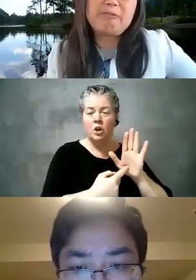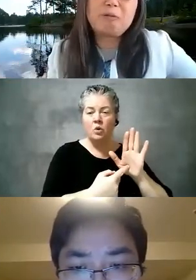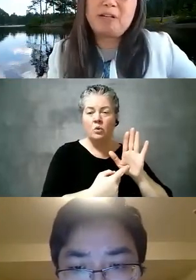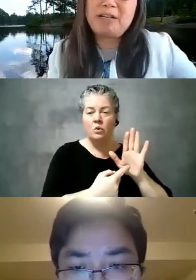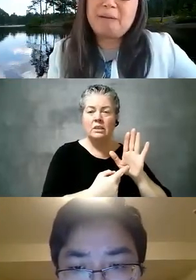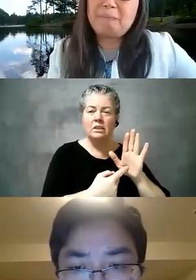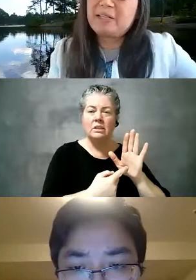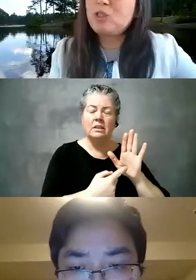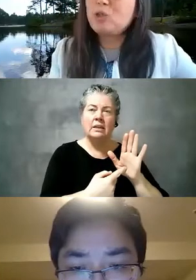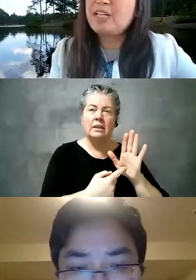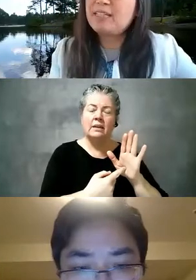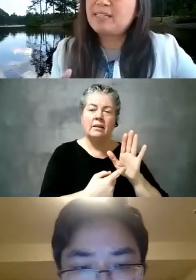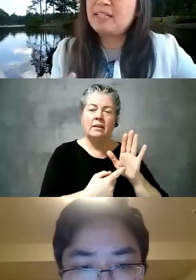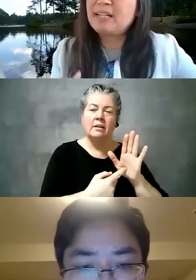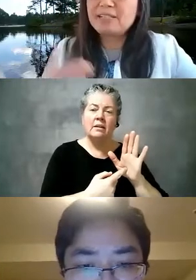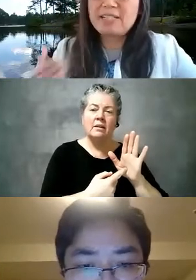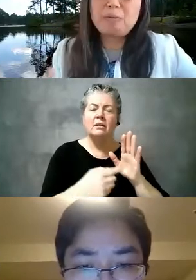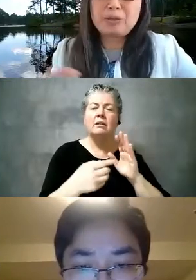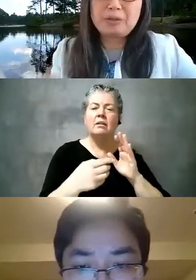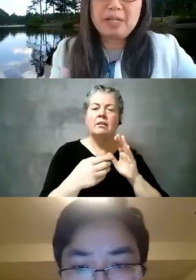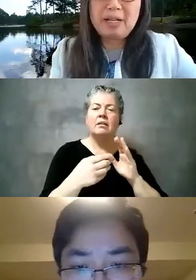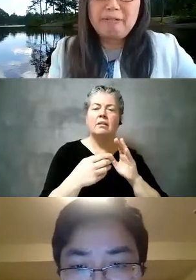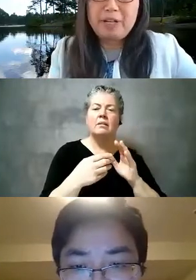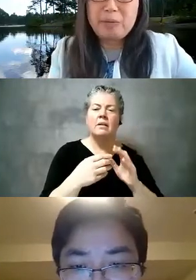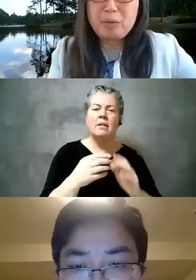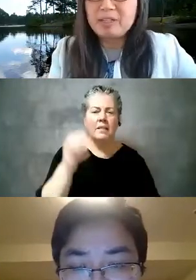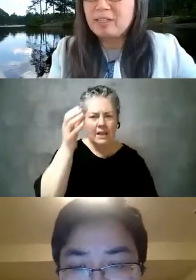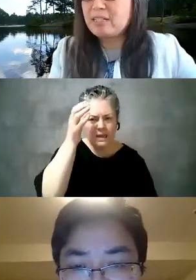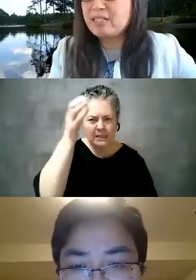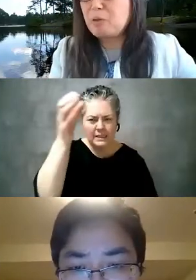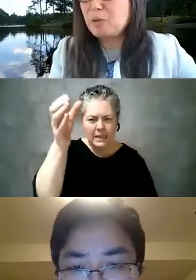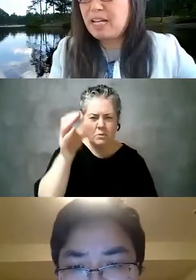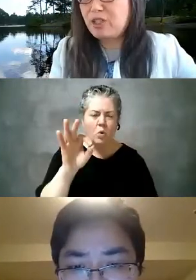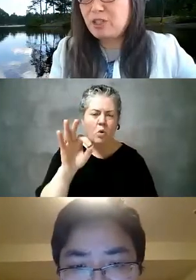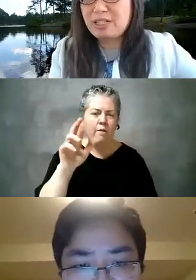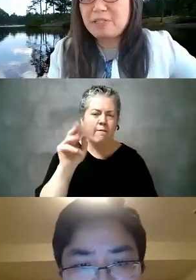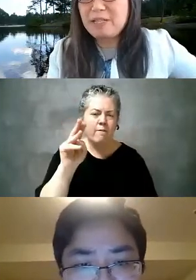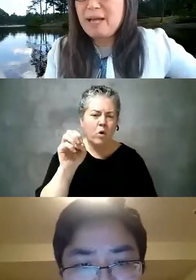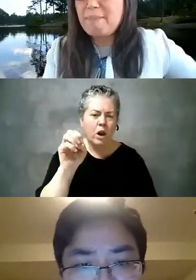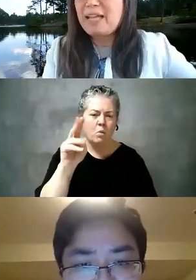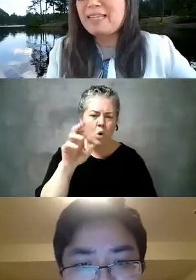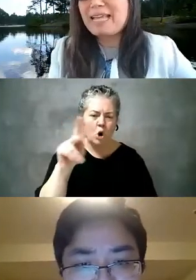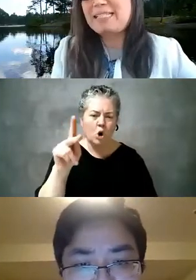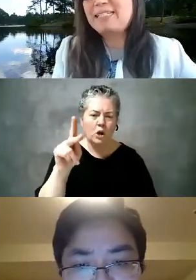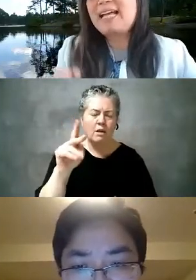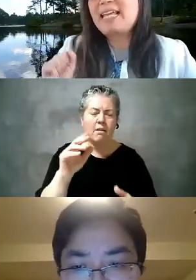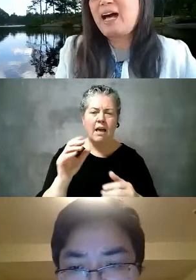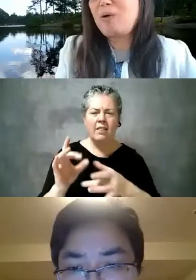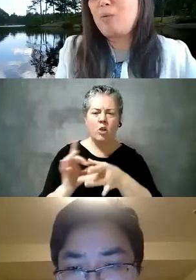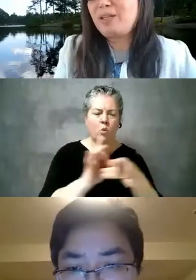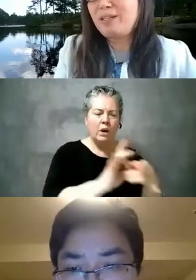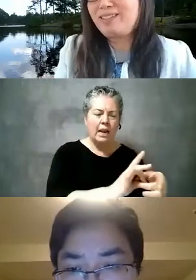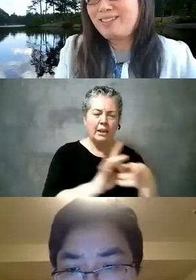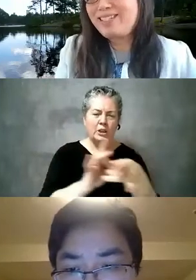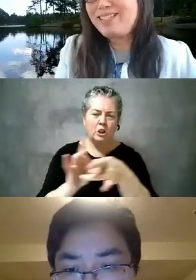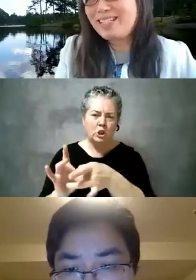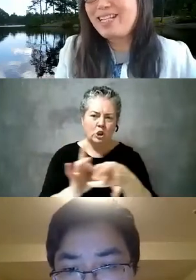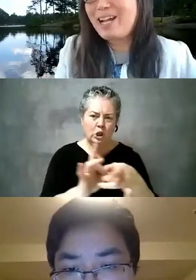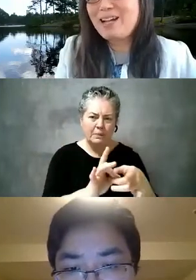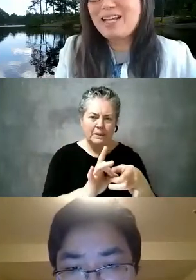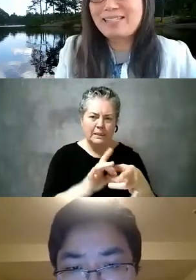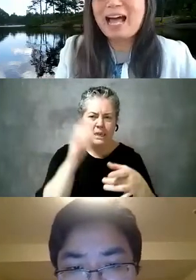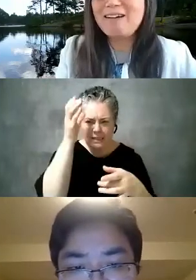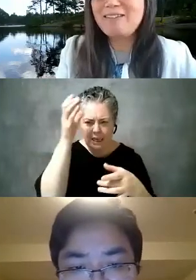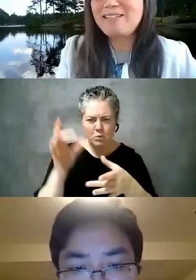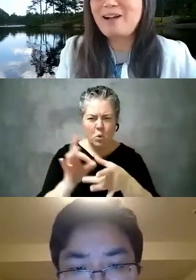convenient for illustrating the conceptual framework, the conceptual relationships. But that's not how this doesn't